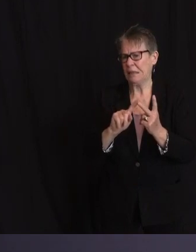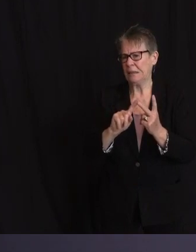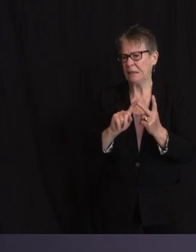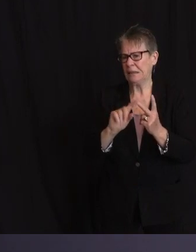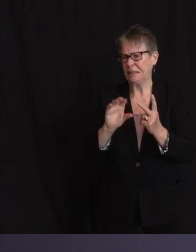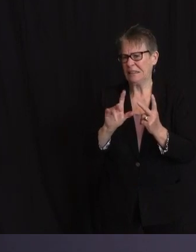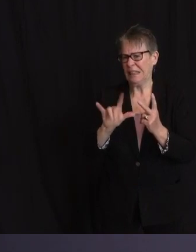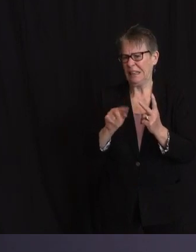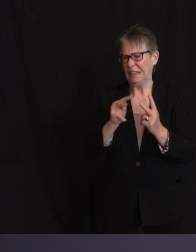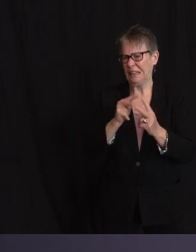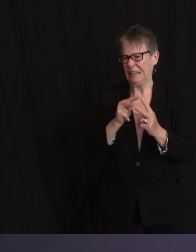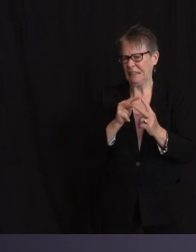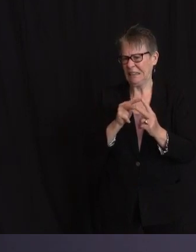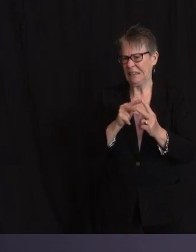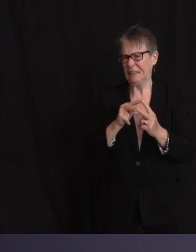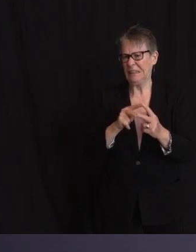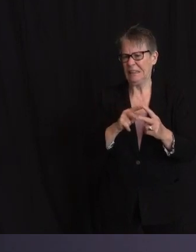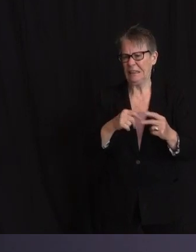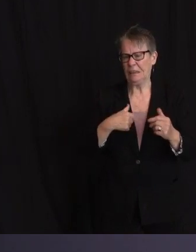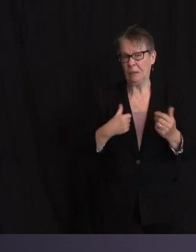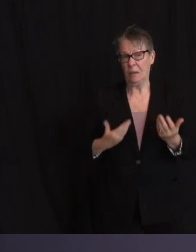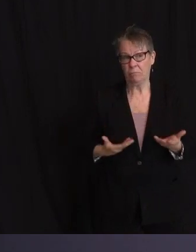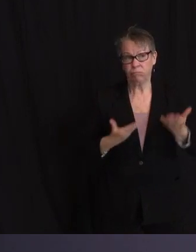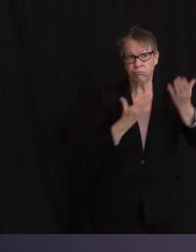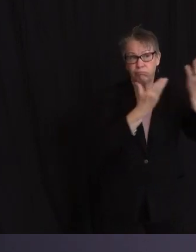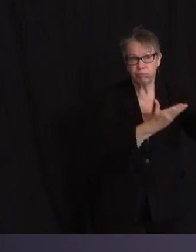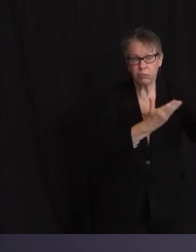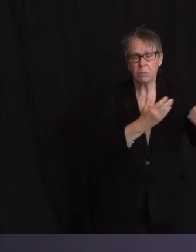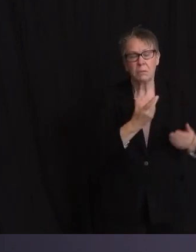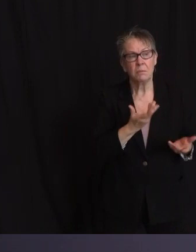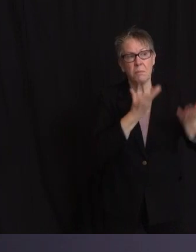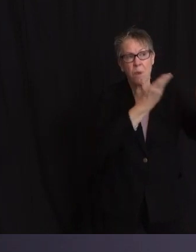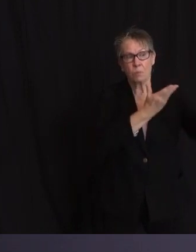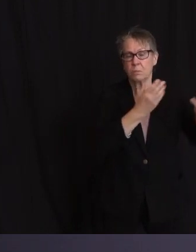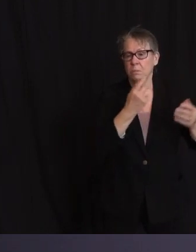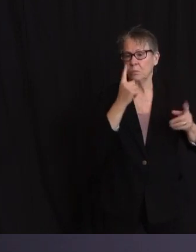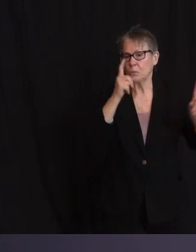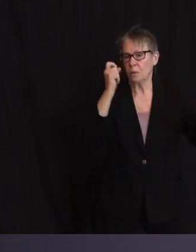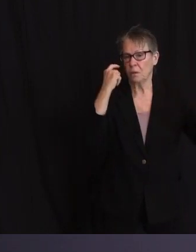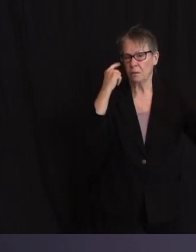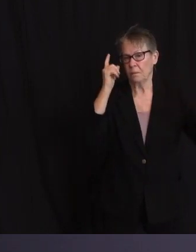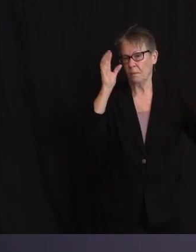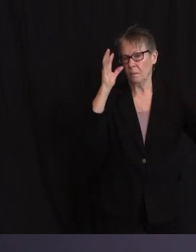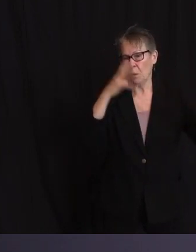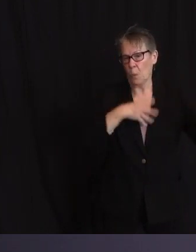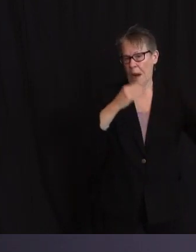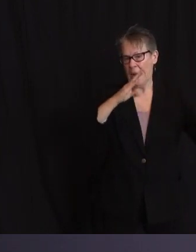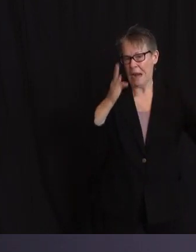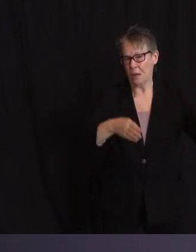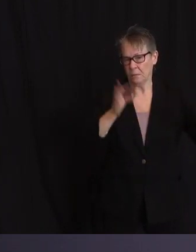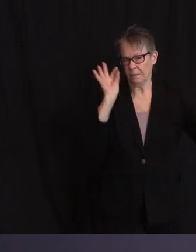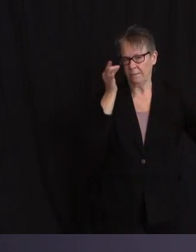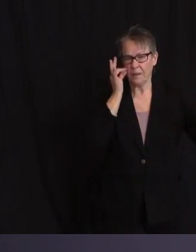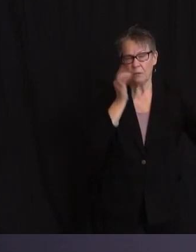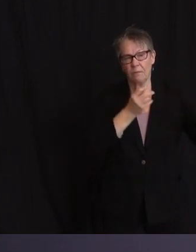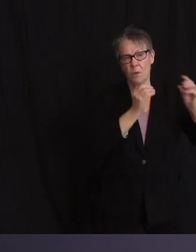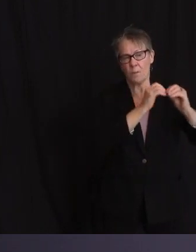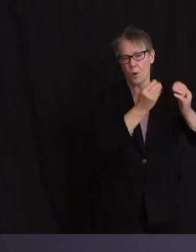Before I turn it over to Judy, yeah, I think the answer is formulaically, Elise, as we do the math, we can do up to $9